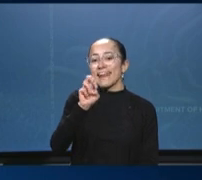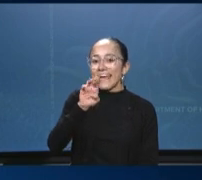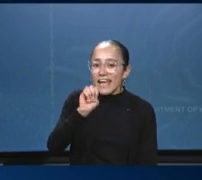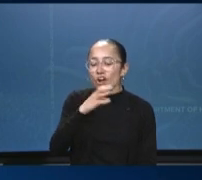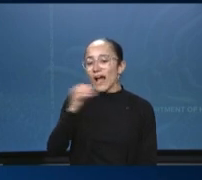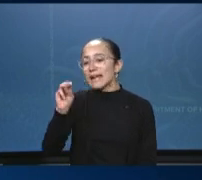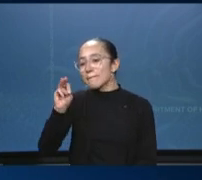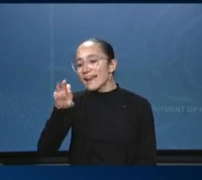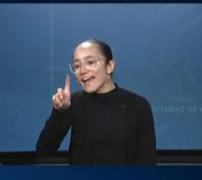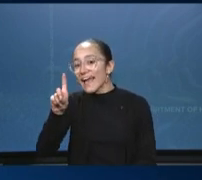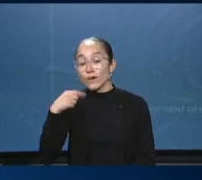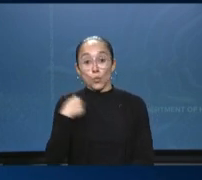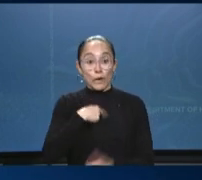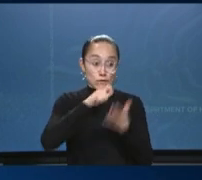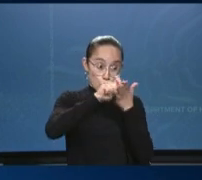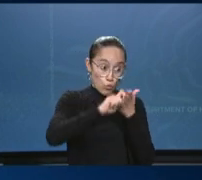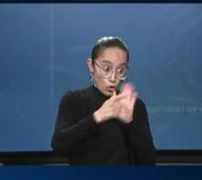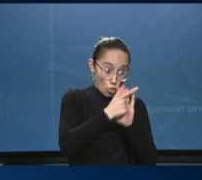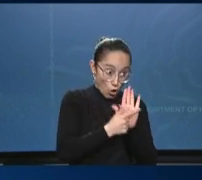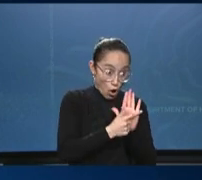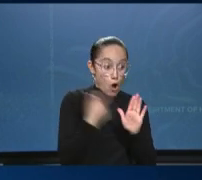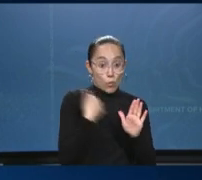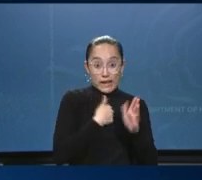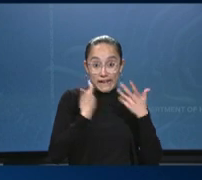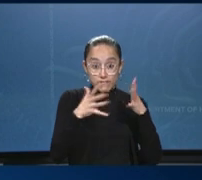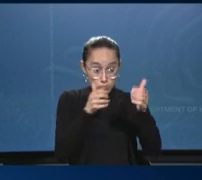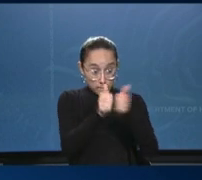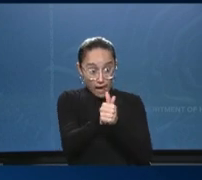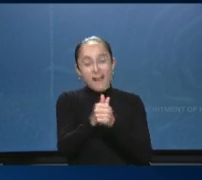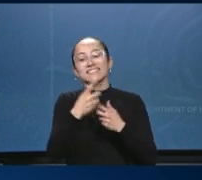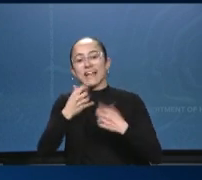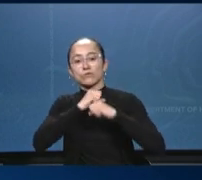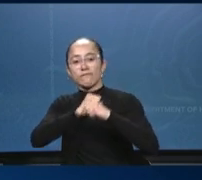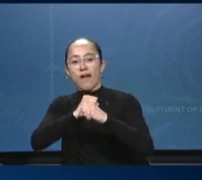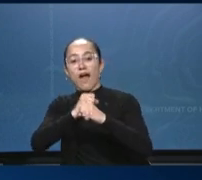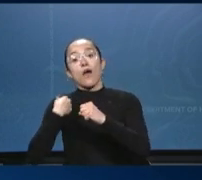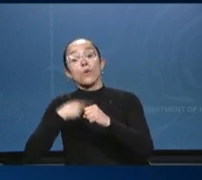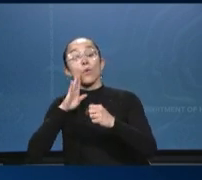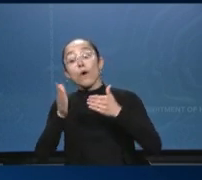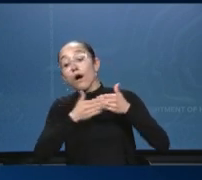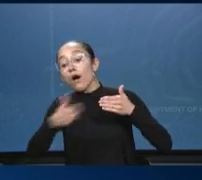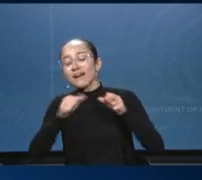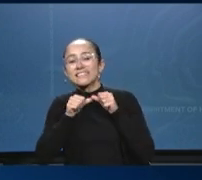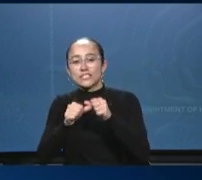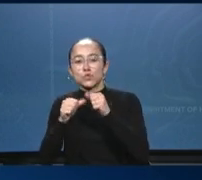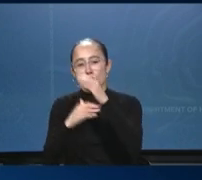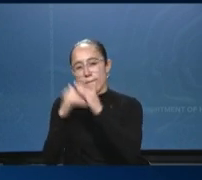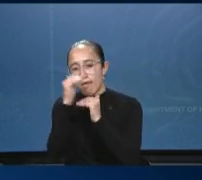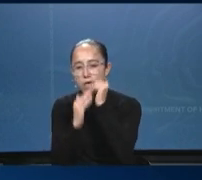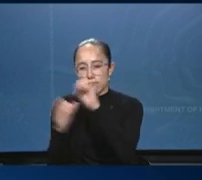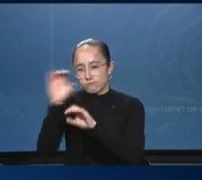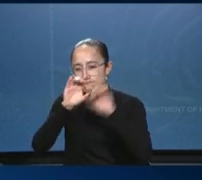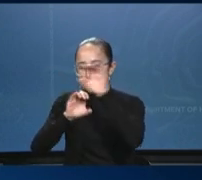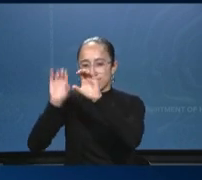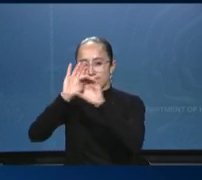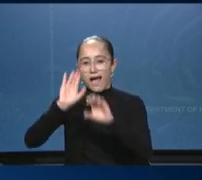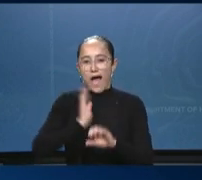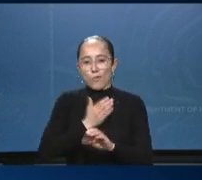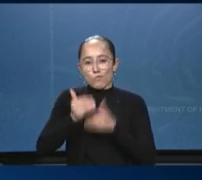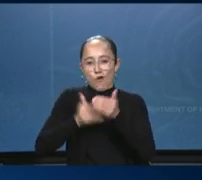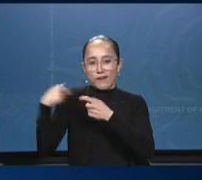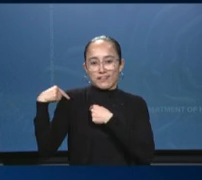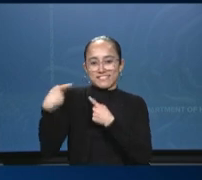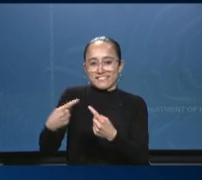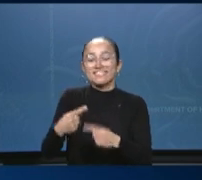passed it, implemented, and defended it. And now it's time to continue to build on that progress. Today,